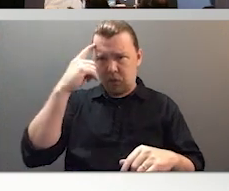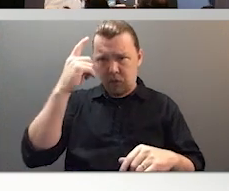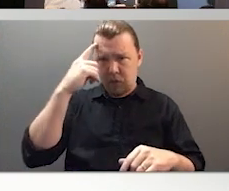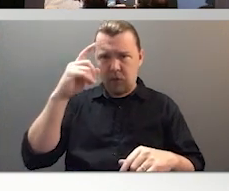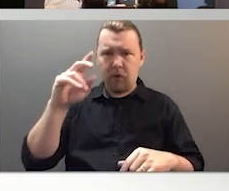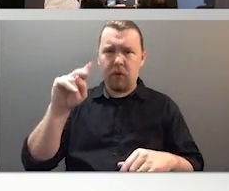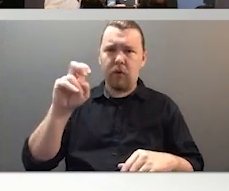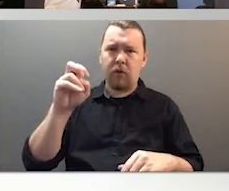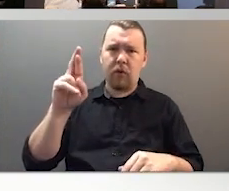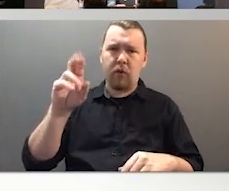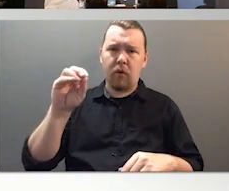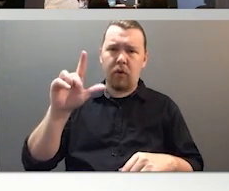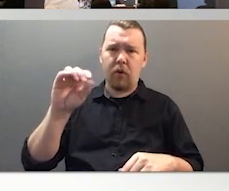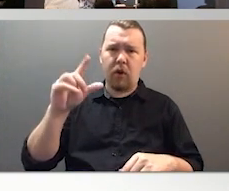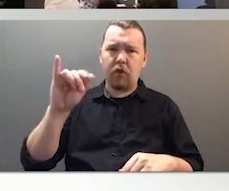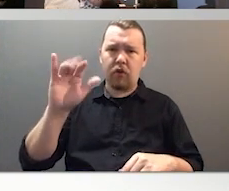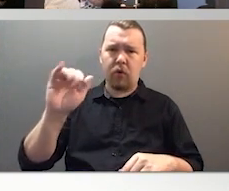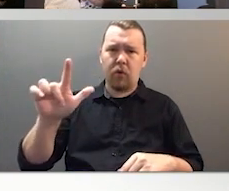treatment.